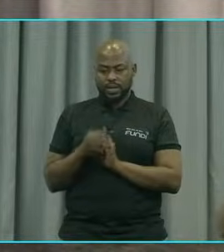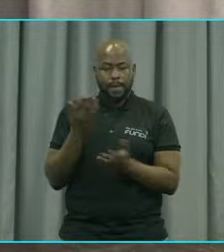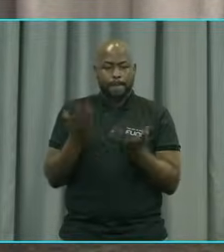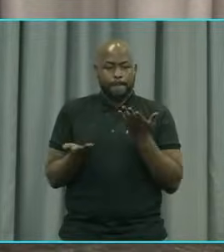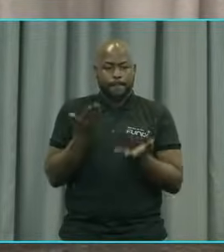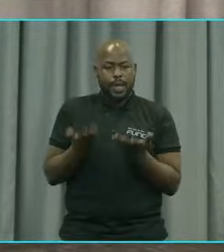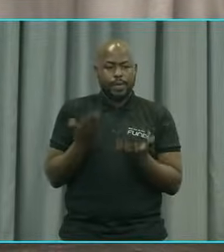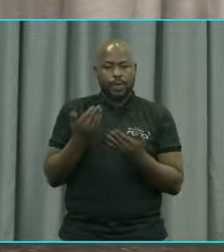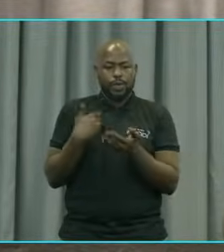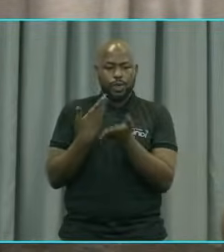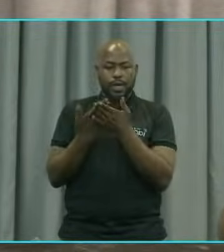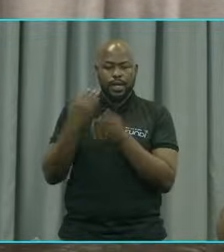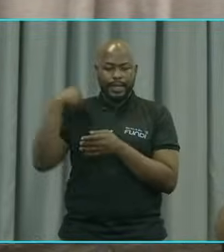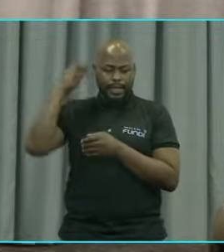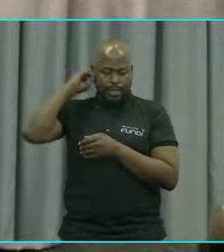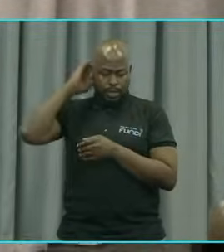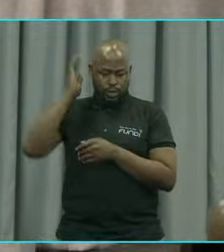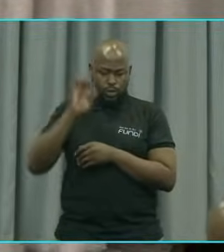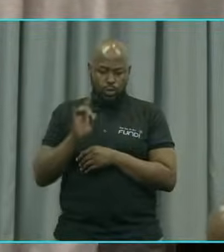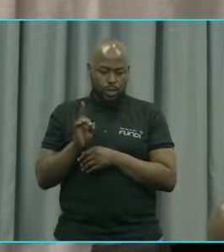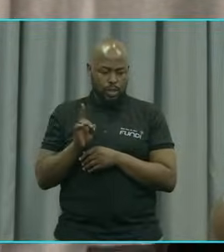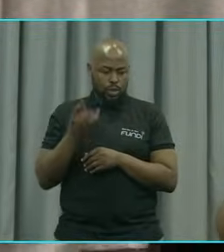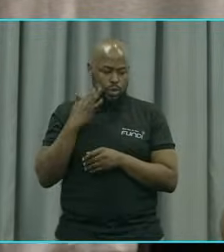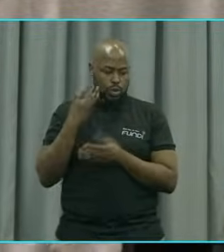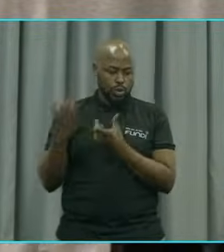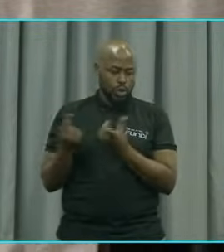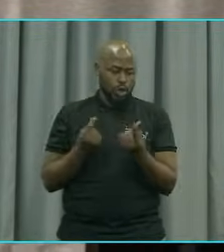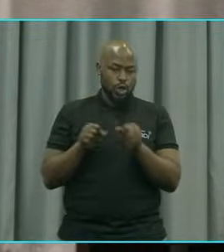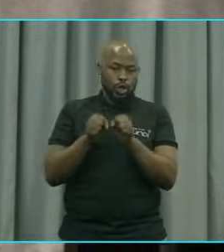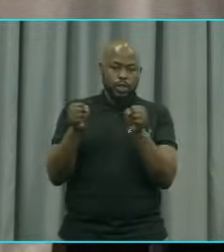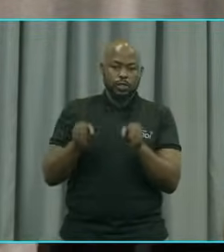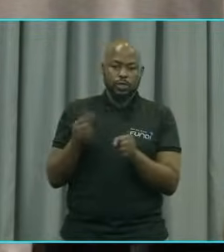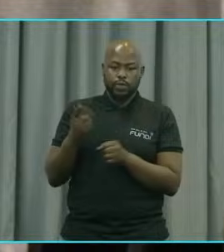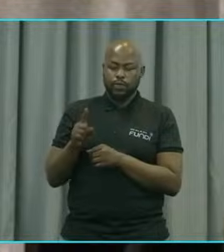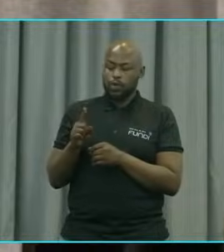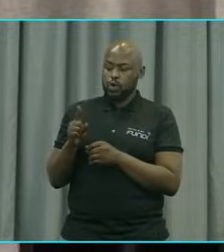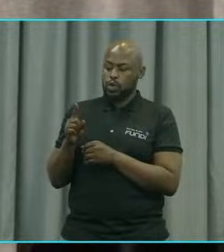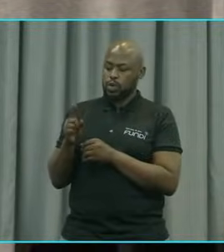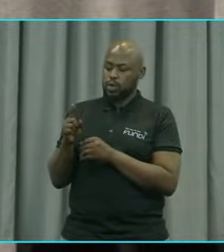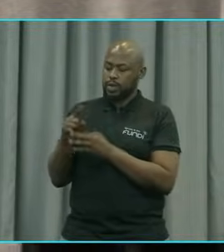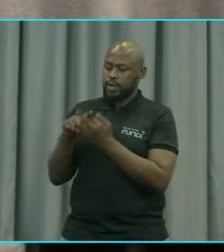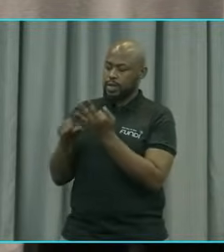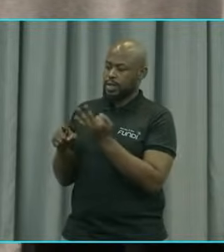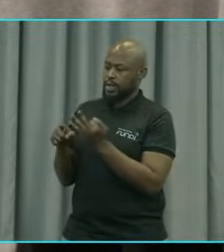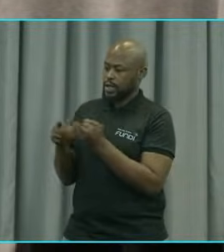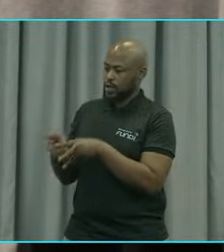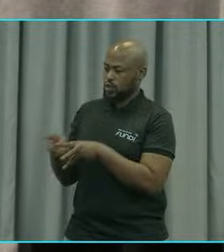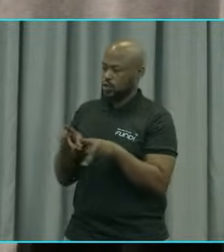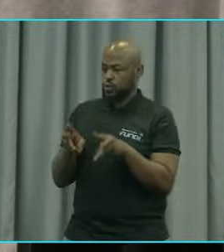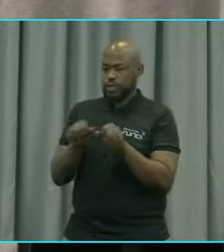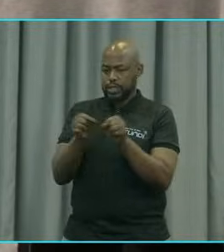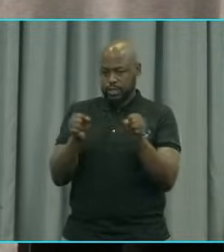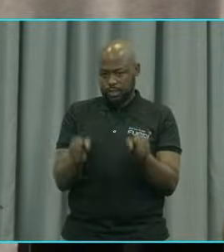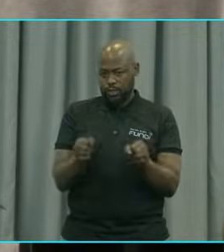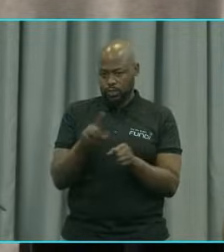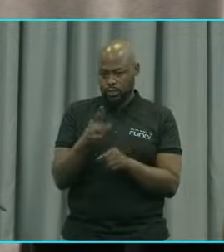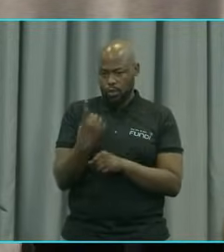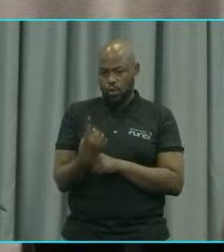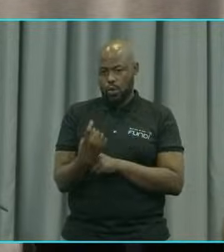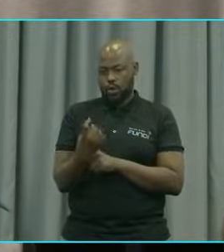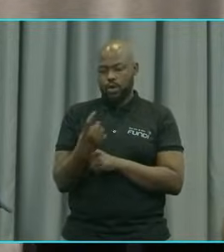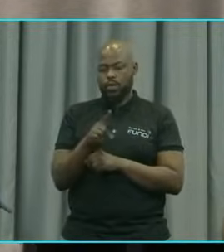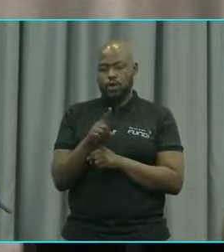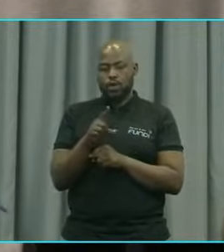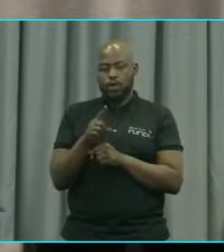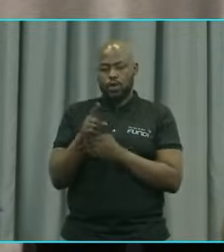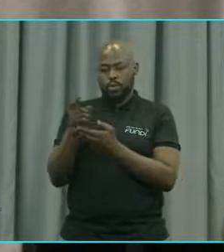consider, when we run a model for the three streams model, to do one for